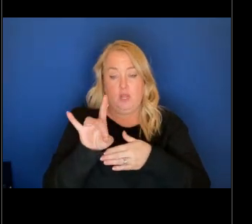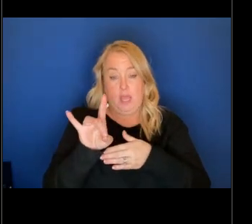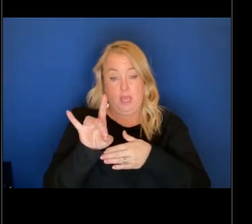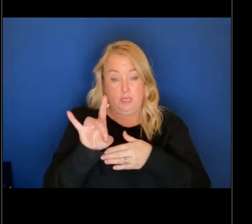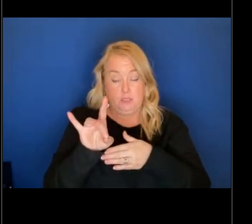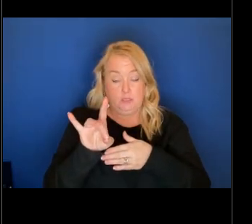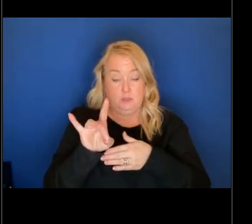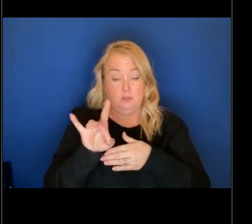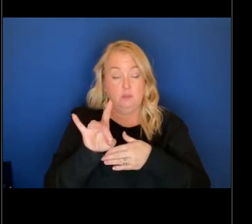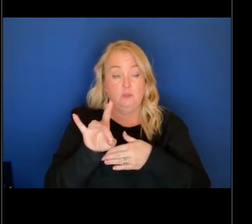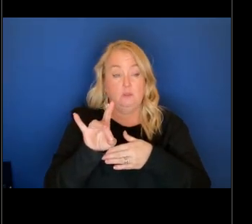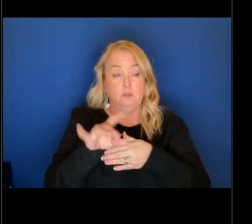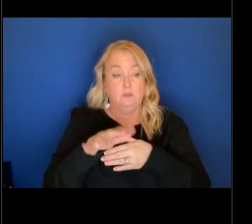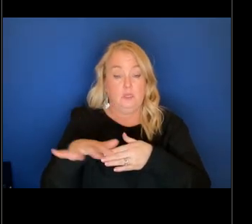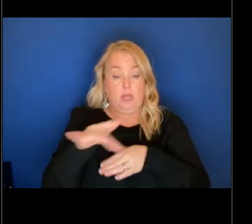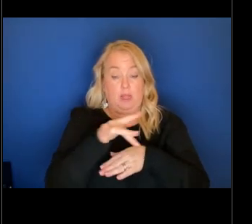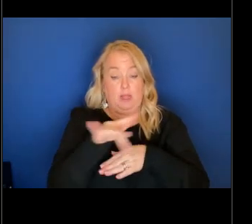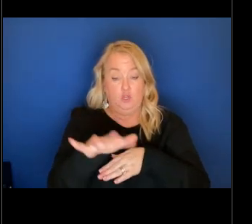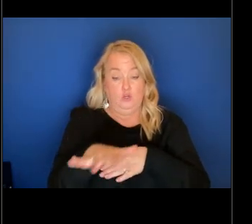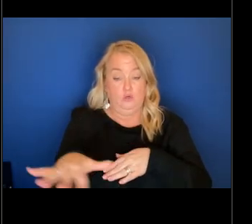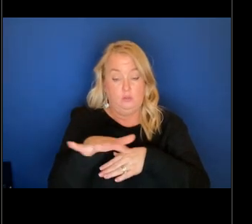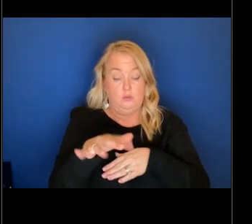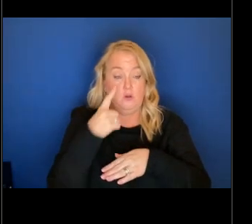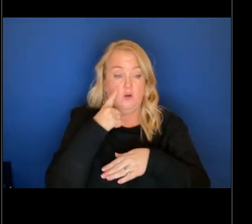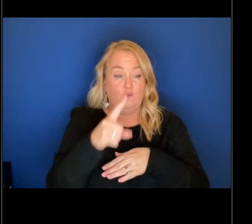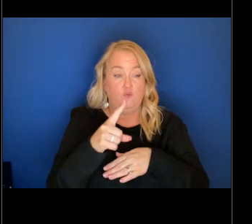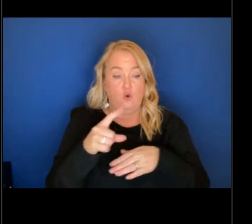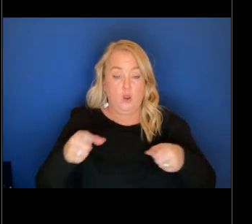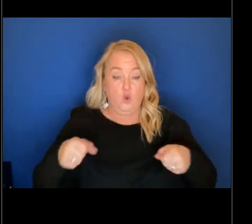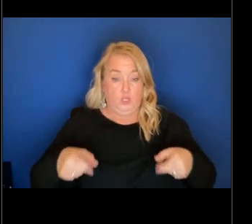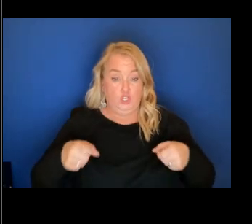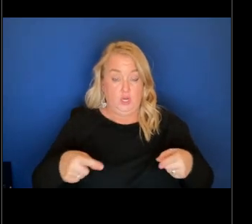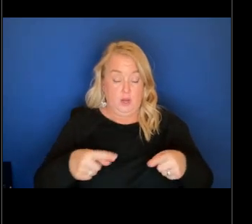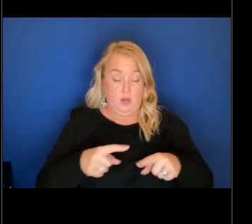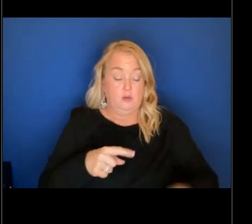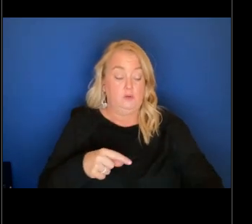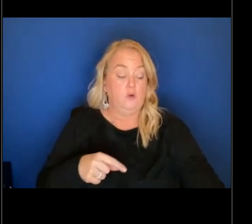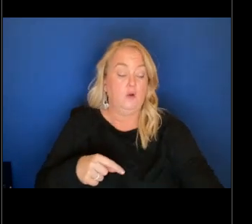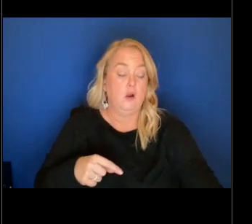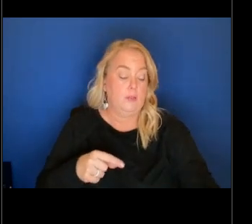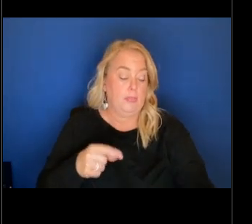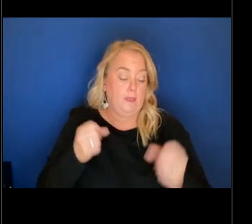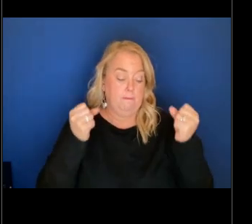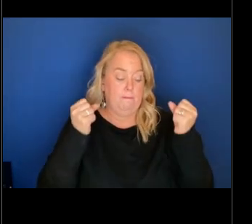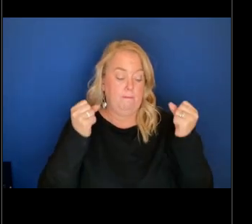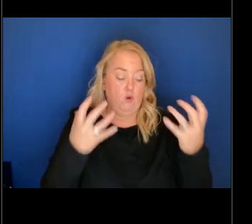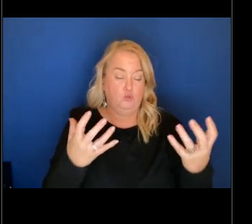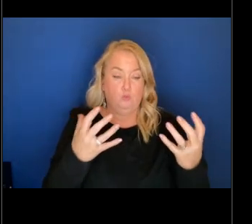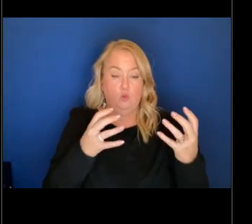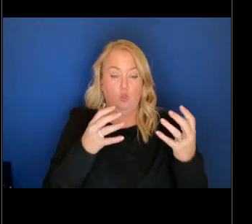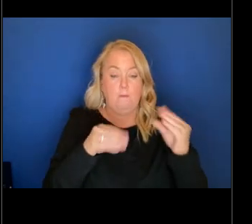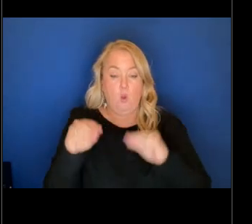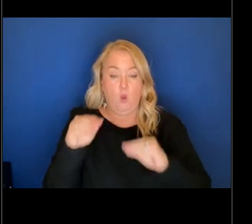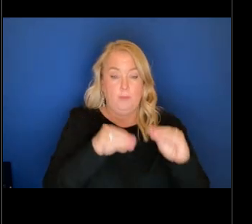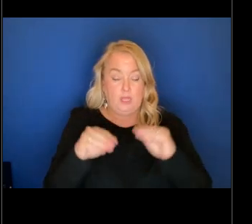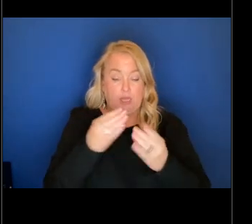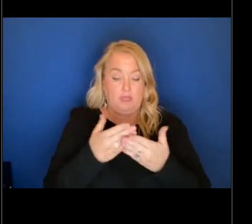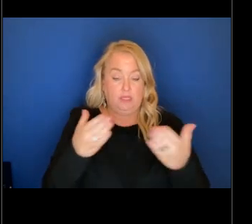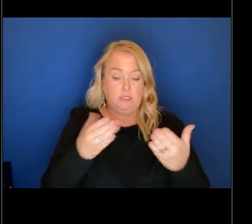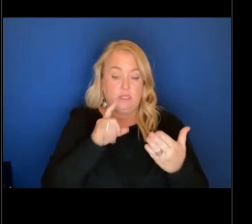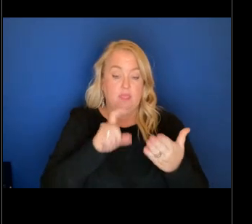floor space is for a stationary manual wheelchair. There are multiple mobility devices that require